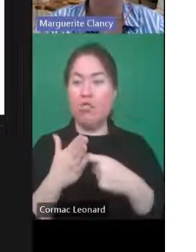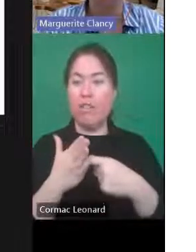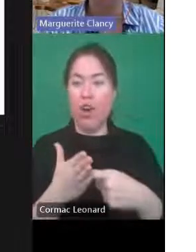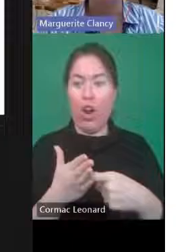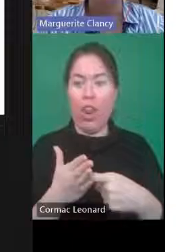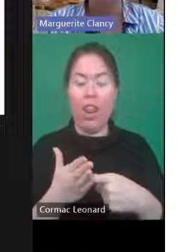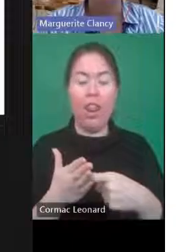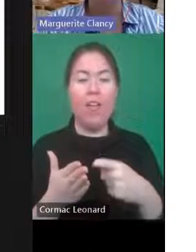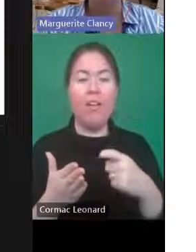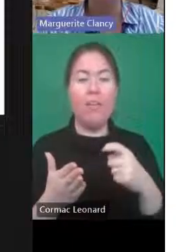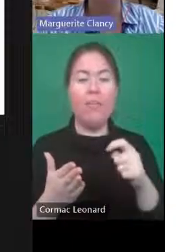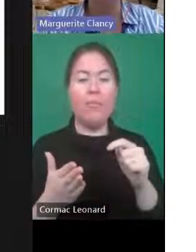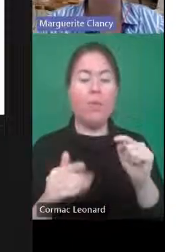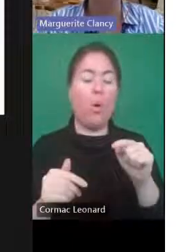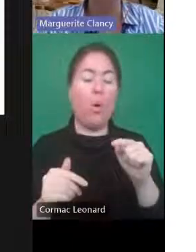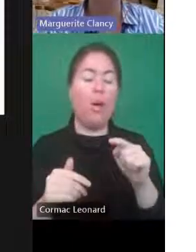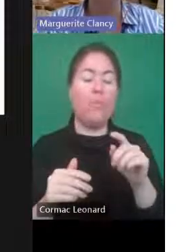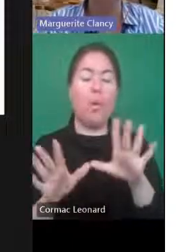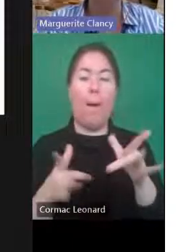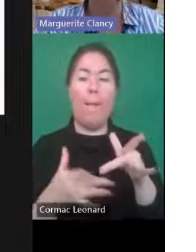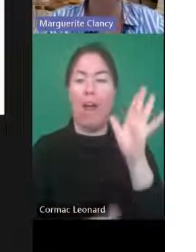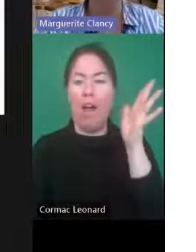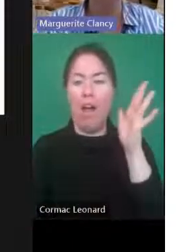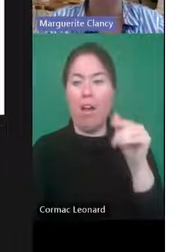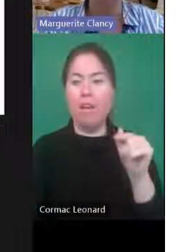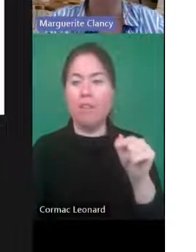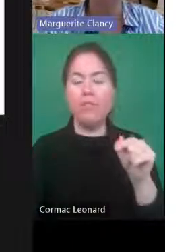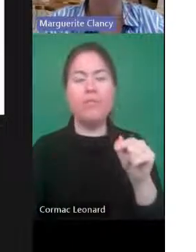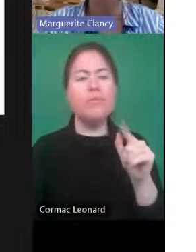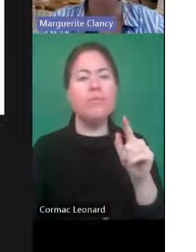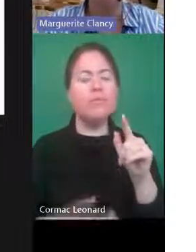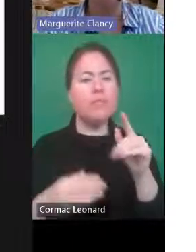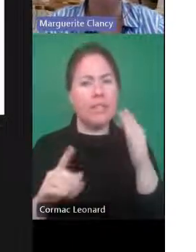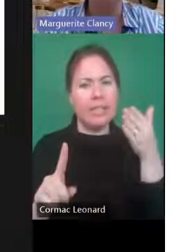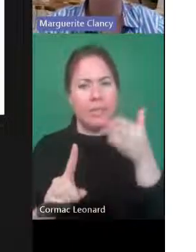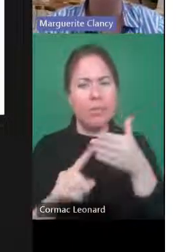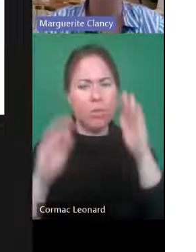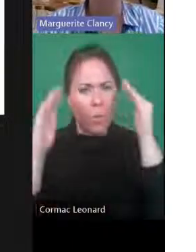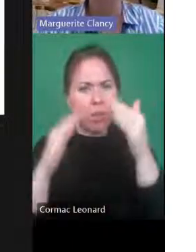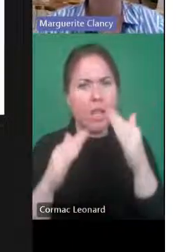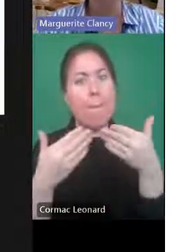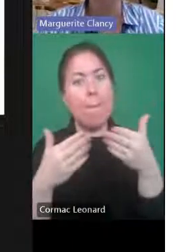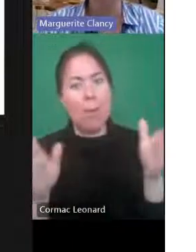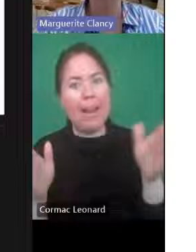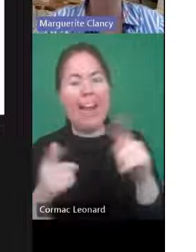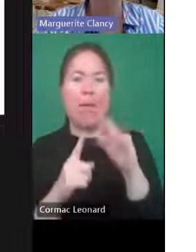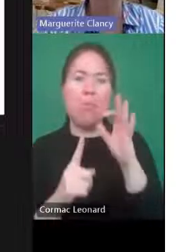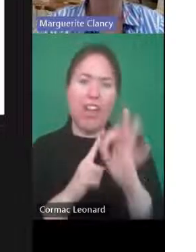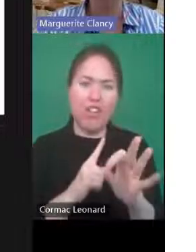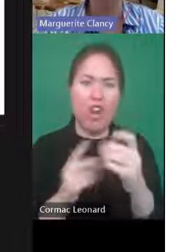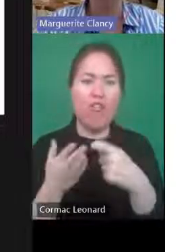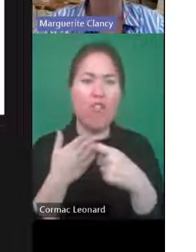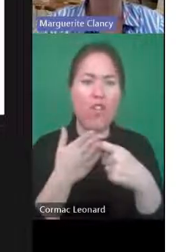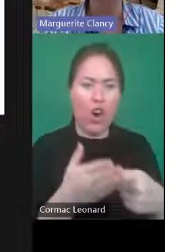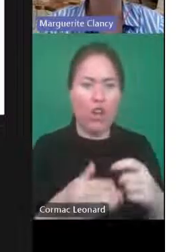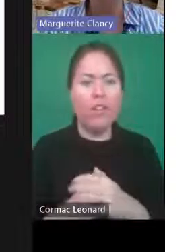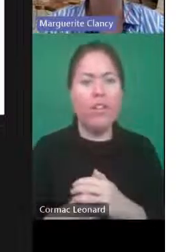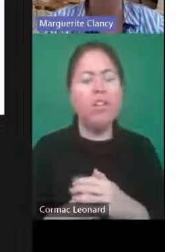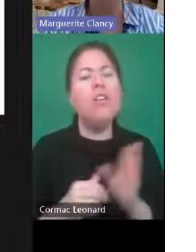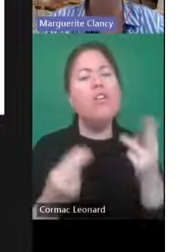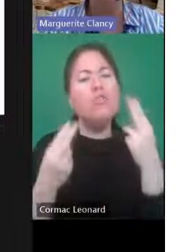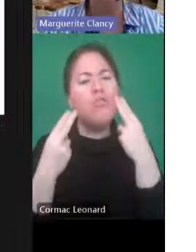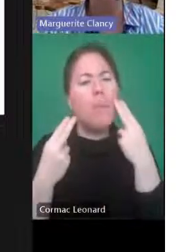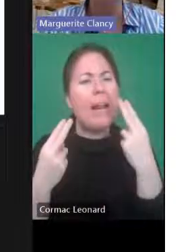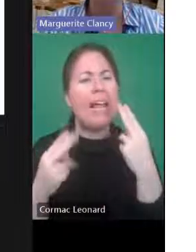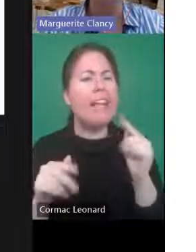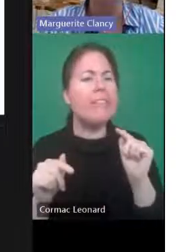today's webinar is very much just to focus on the public or professional referrals. These are referrals that normally